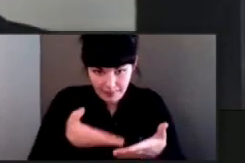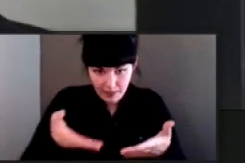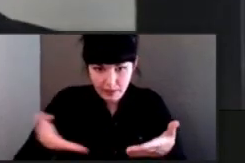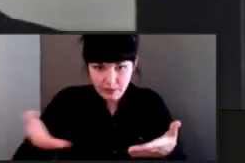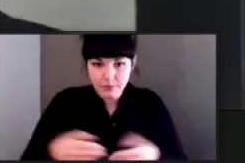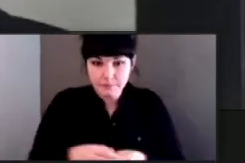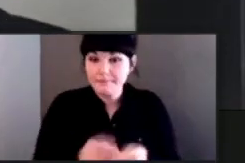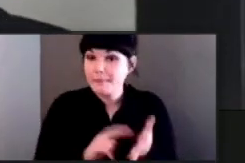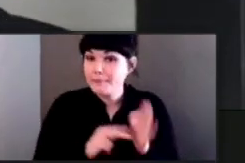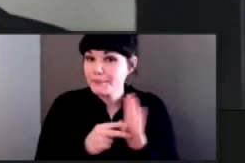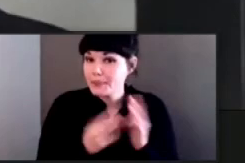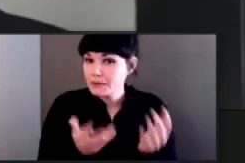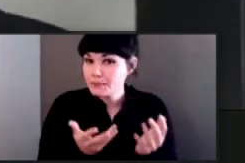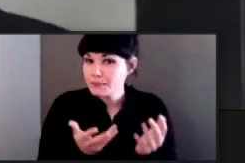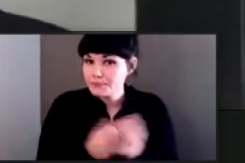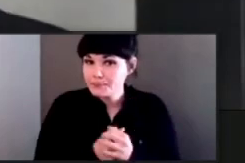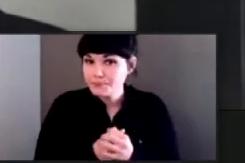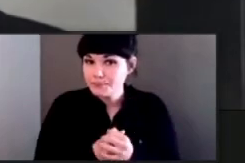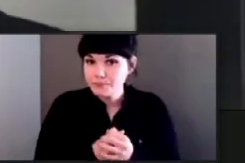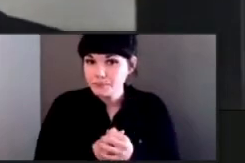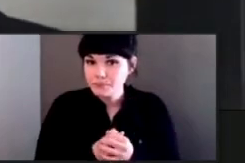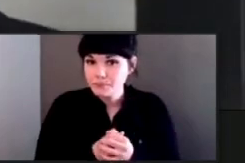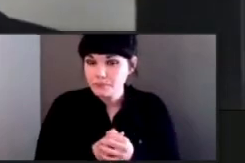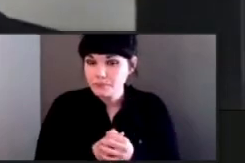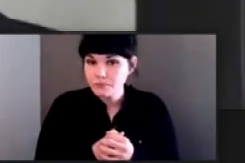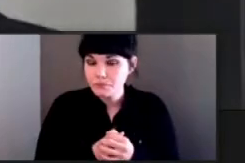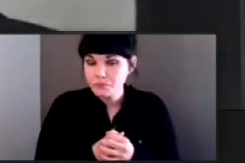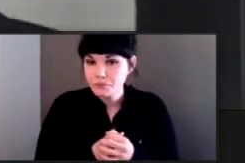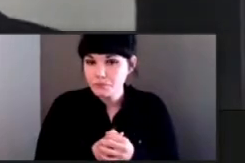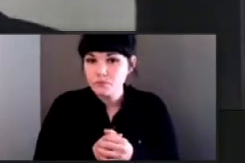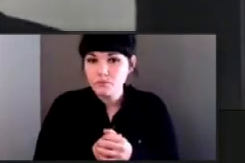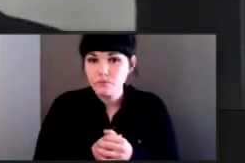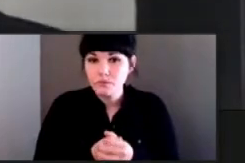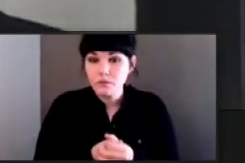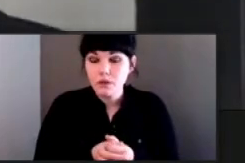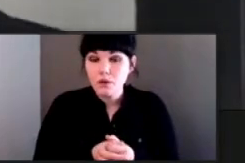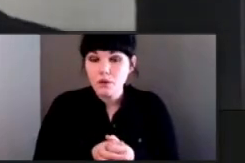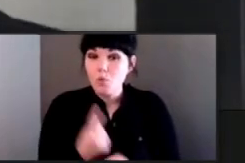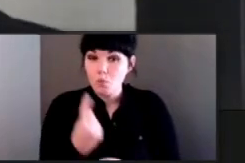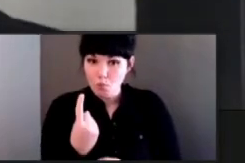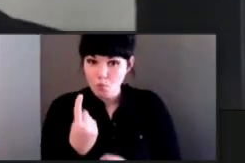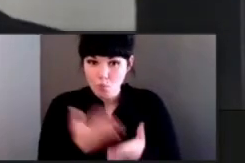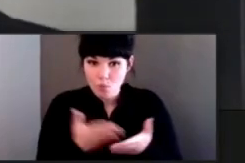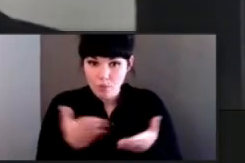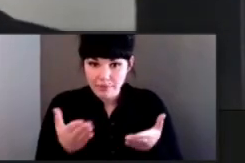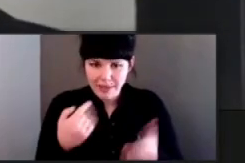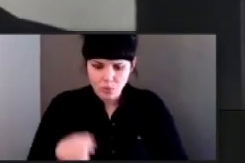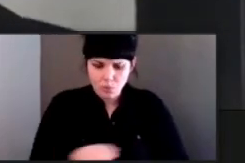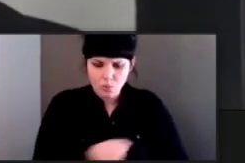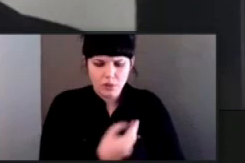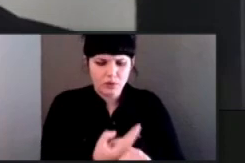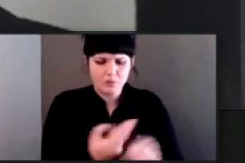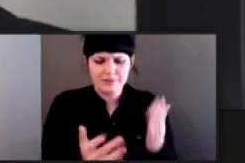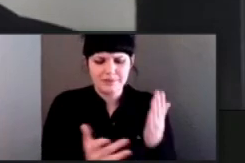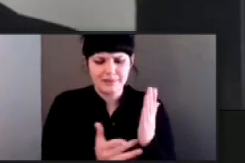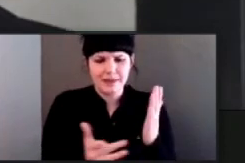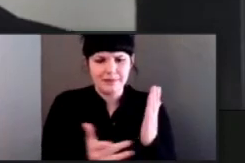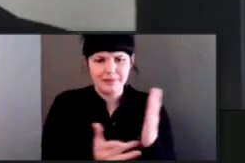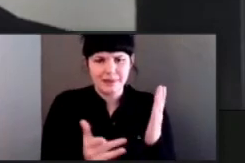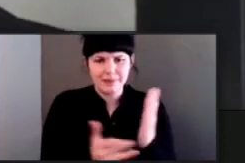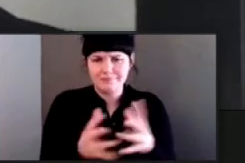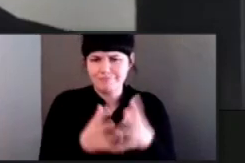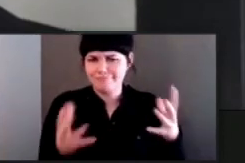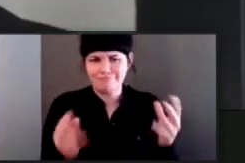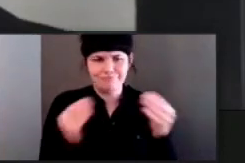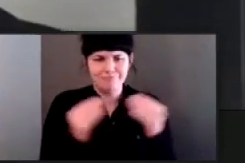do is utilize technology in a much stronger way to help support instruction. And so we